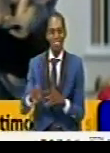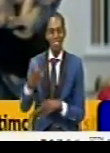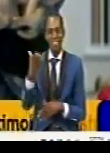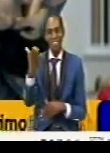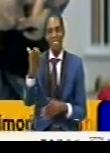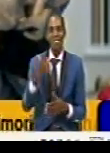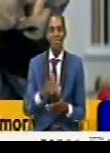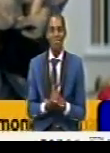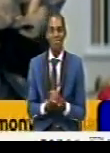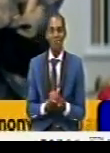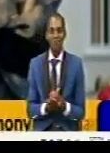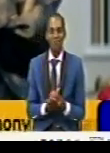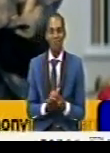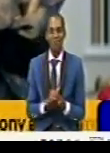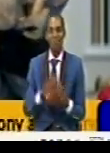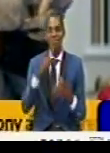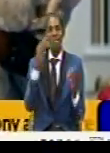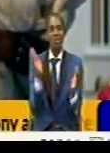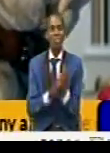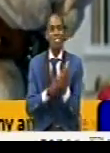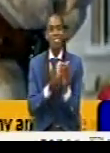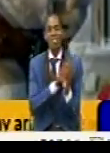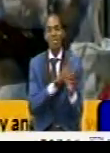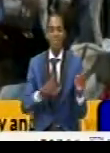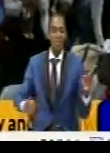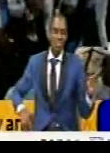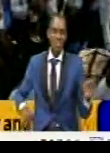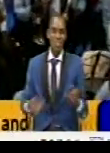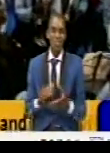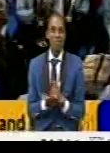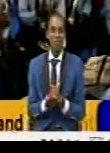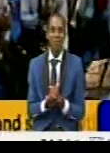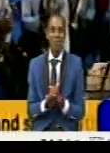Brethren, you can just see the testimony here.